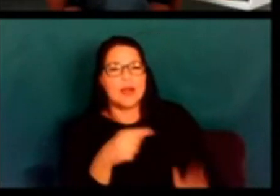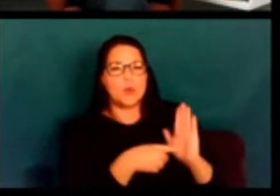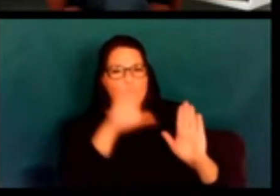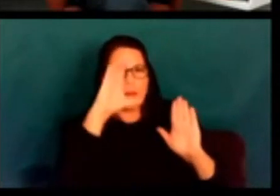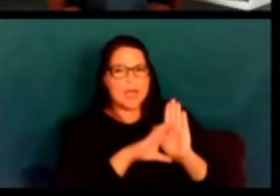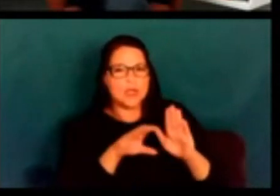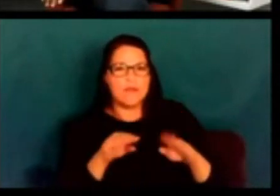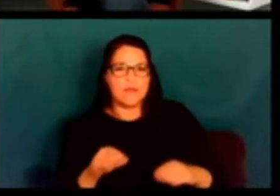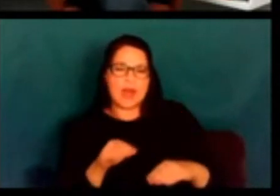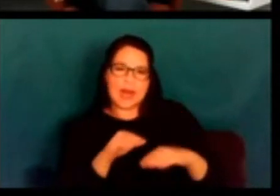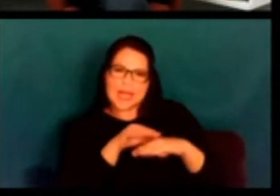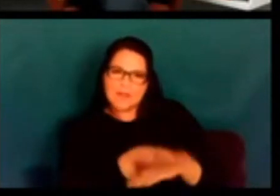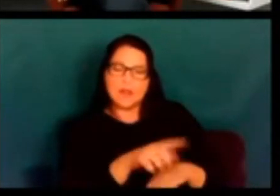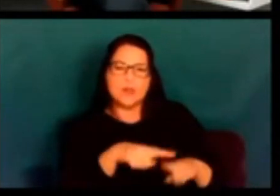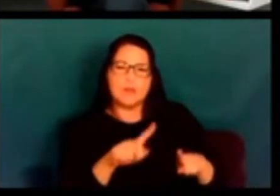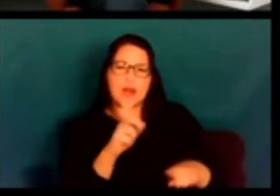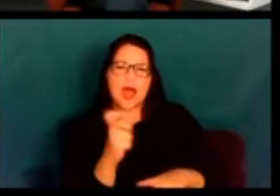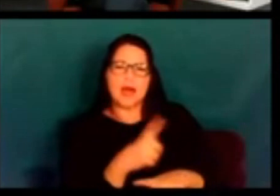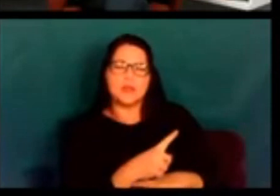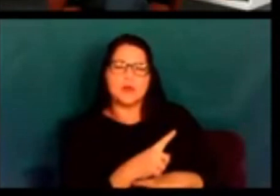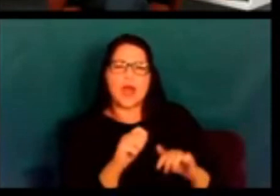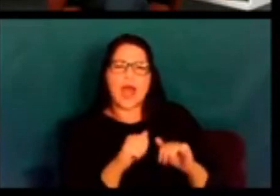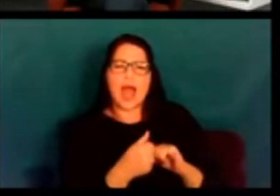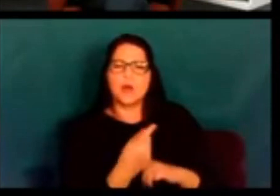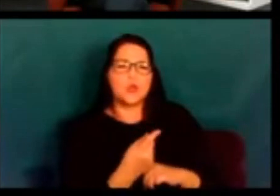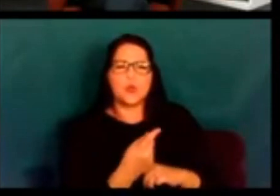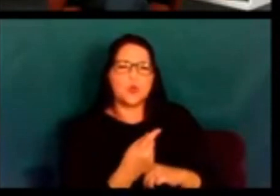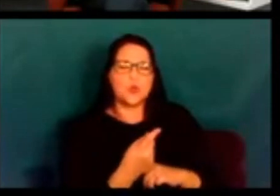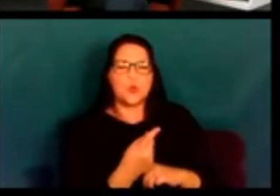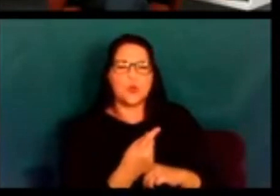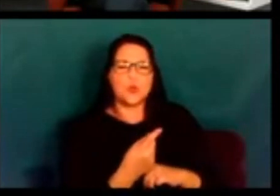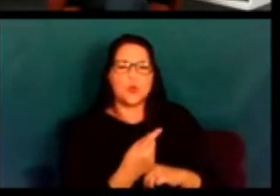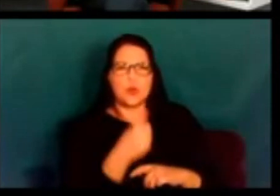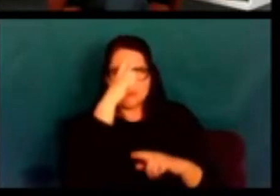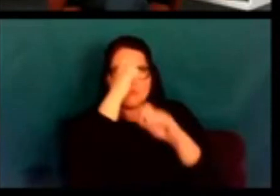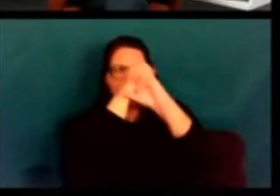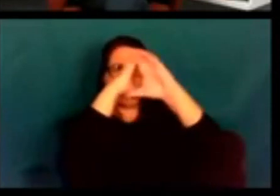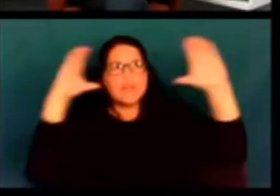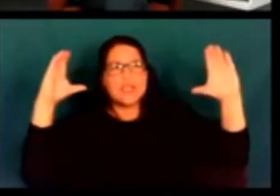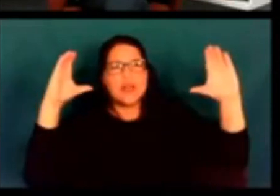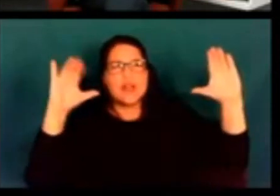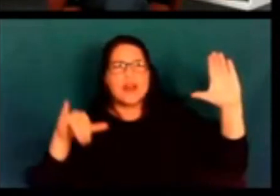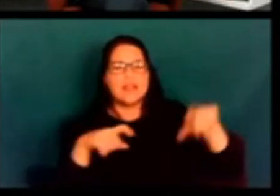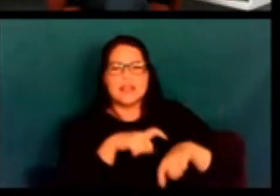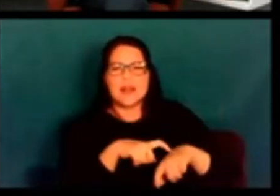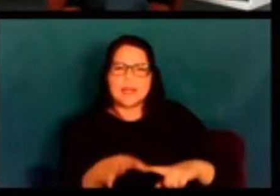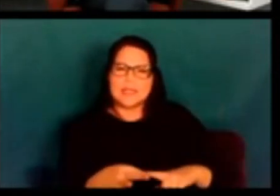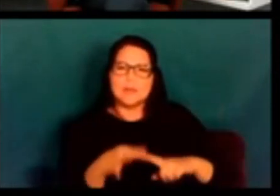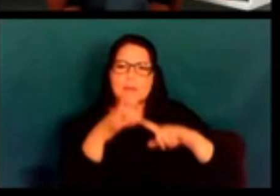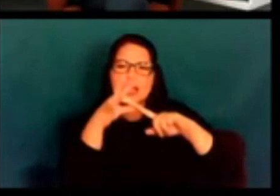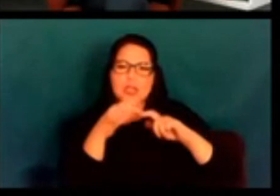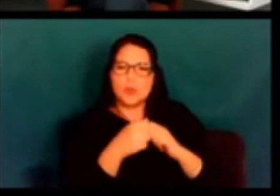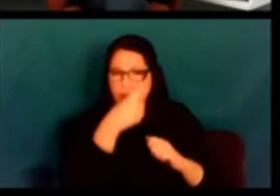that, but I just have to ask you here, you know, how did you come to that vision at the time, especially as